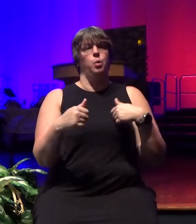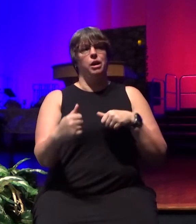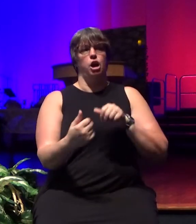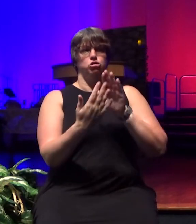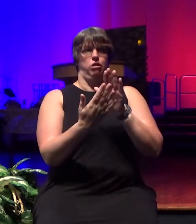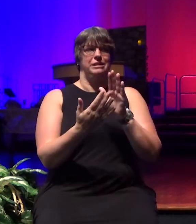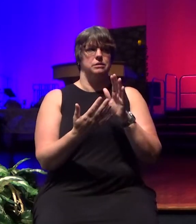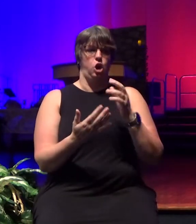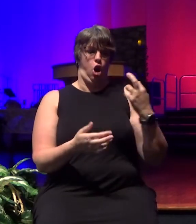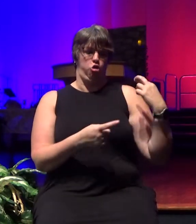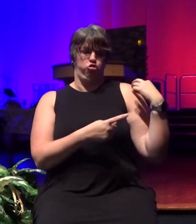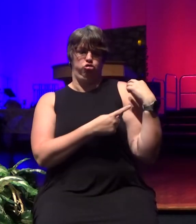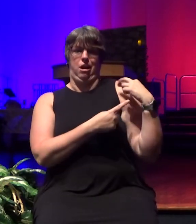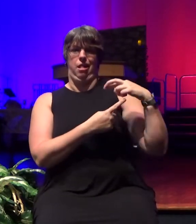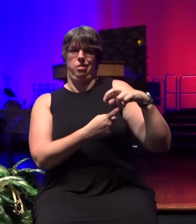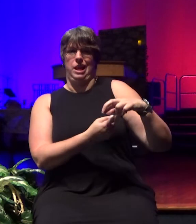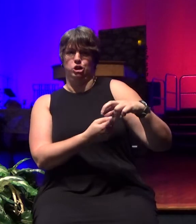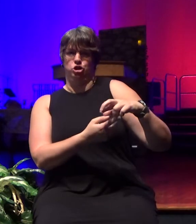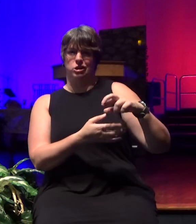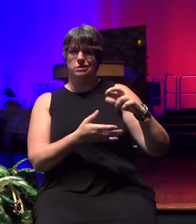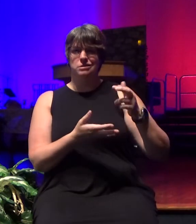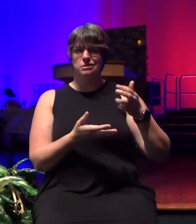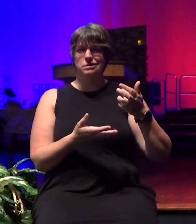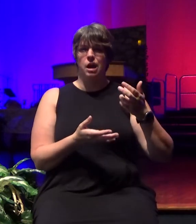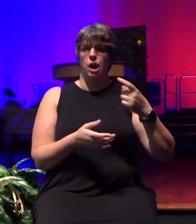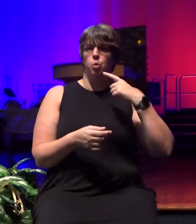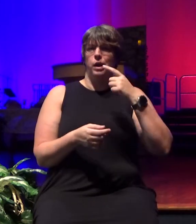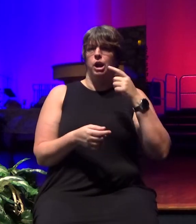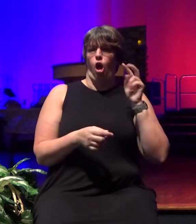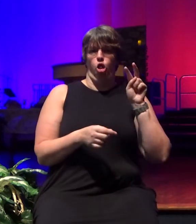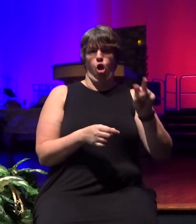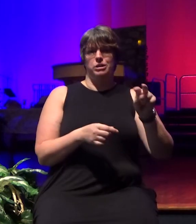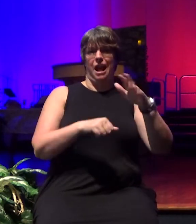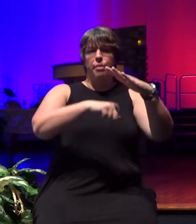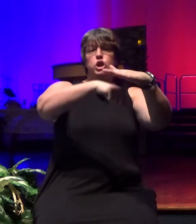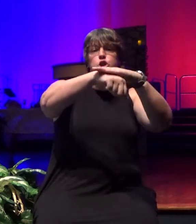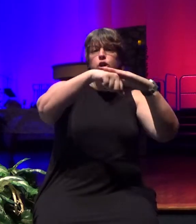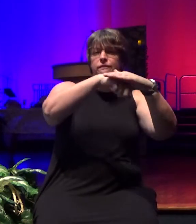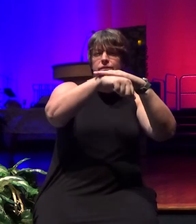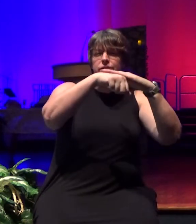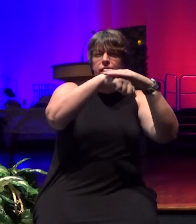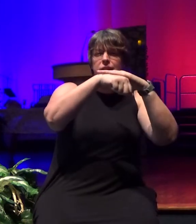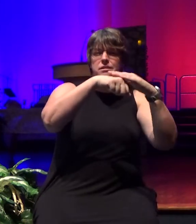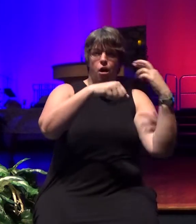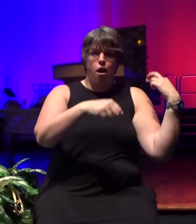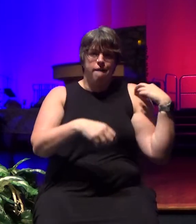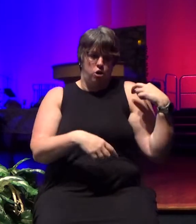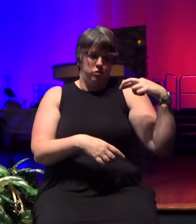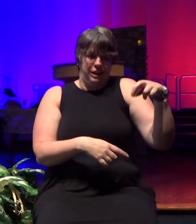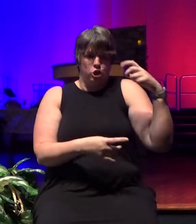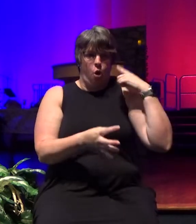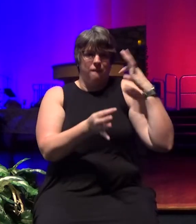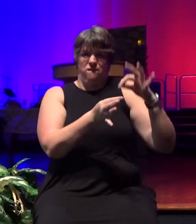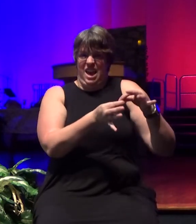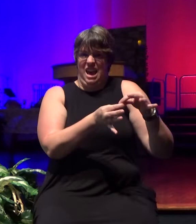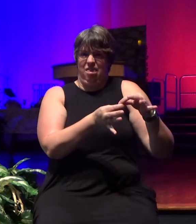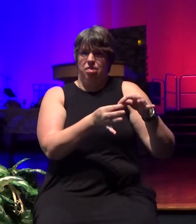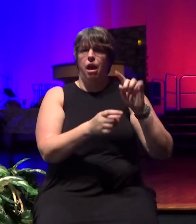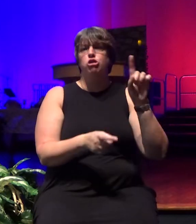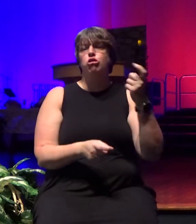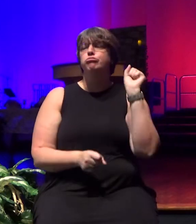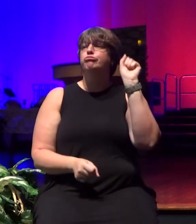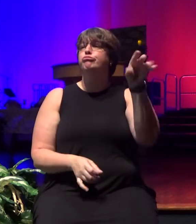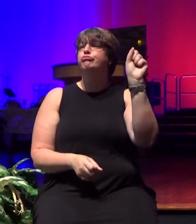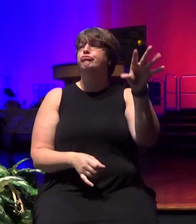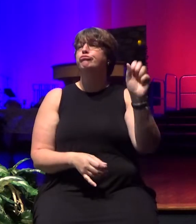surface of this thing called religion or faith or spirituality, and just spout ideas rather than going deep.